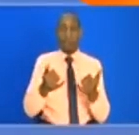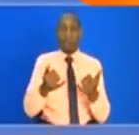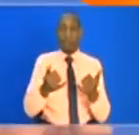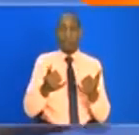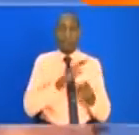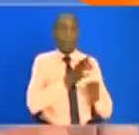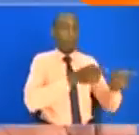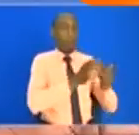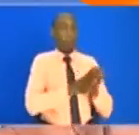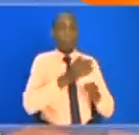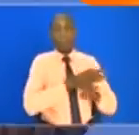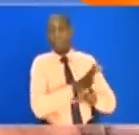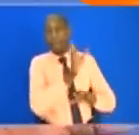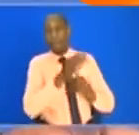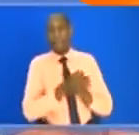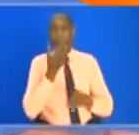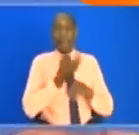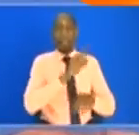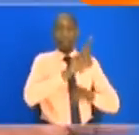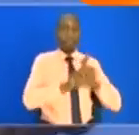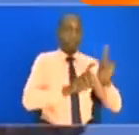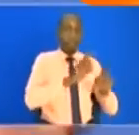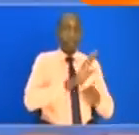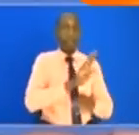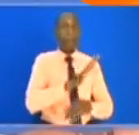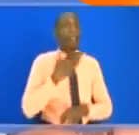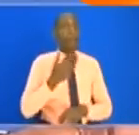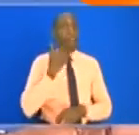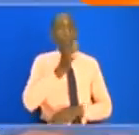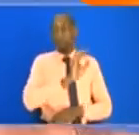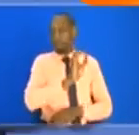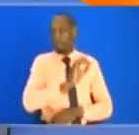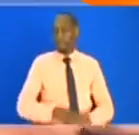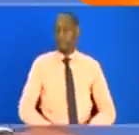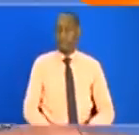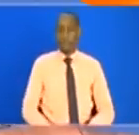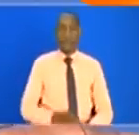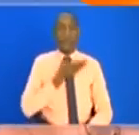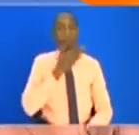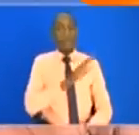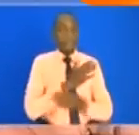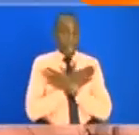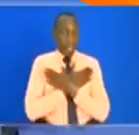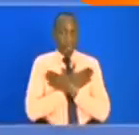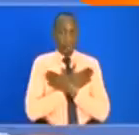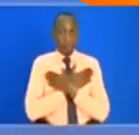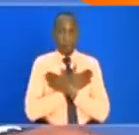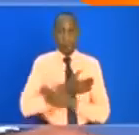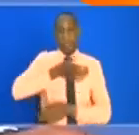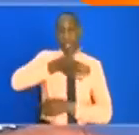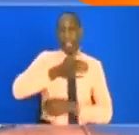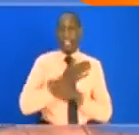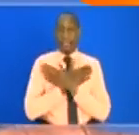You know, he's dodging difficult questions. He doesn't want to answer. His allies, the